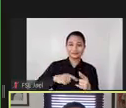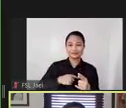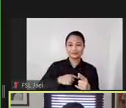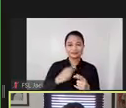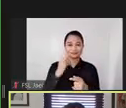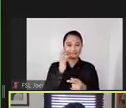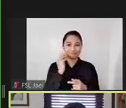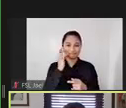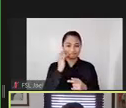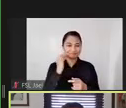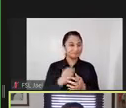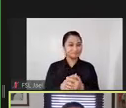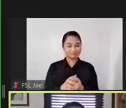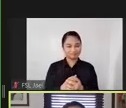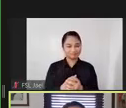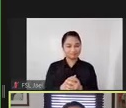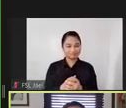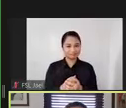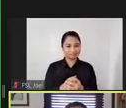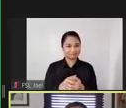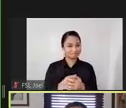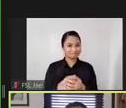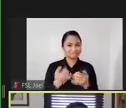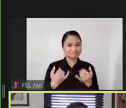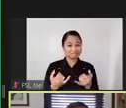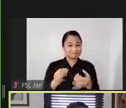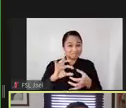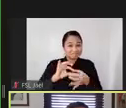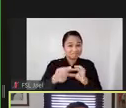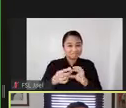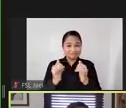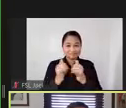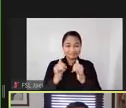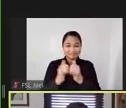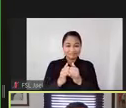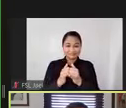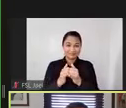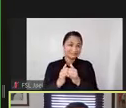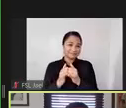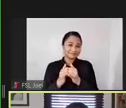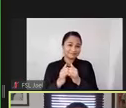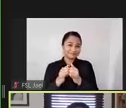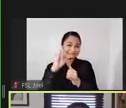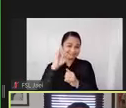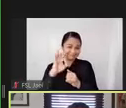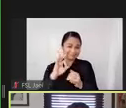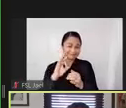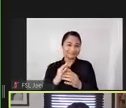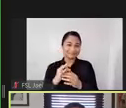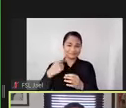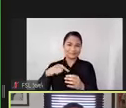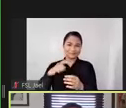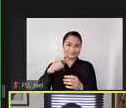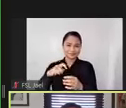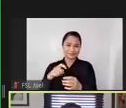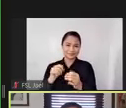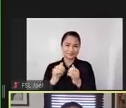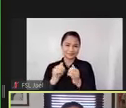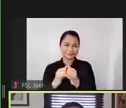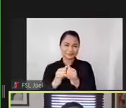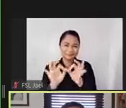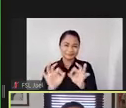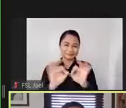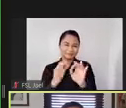tune, having the games are aligned with their city and nationwide development goals. Sourcing and